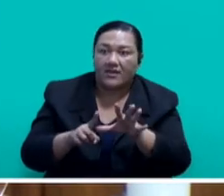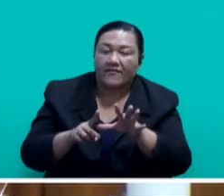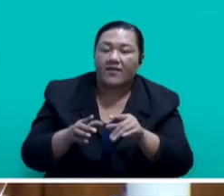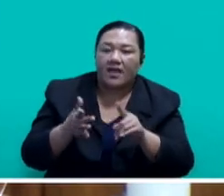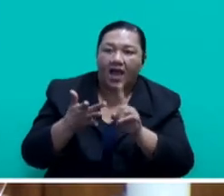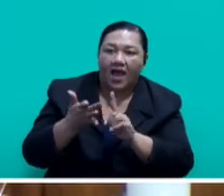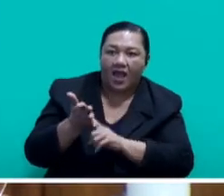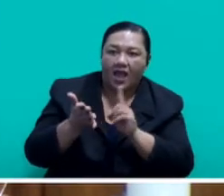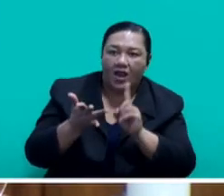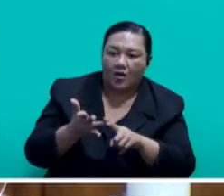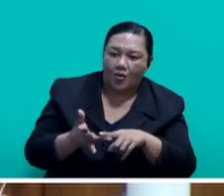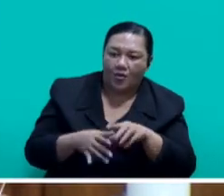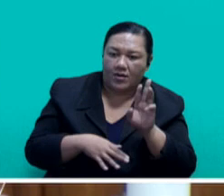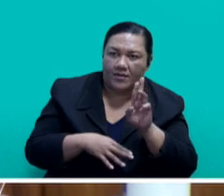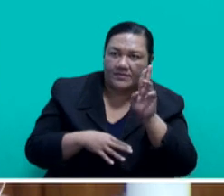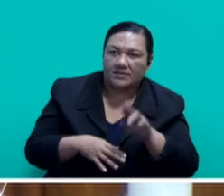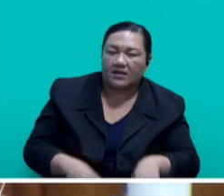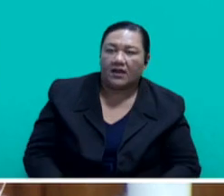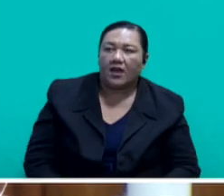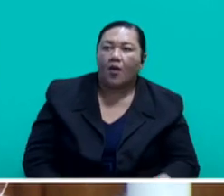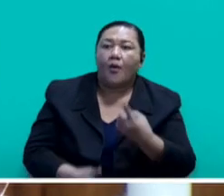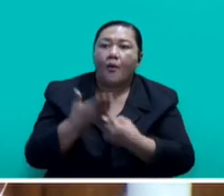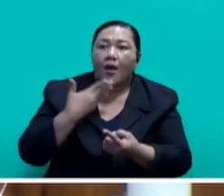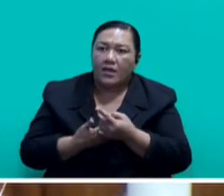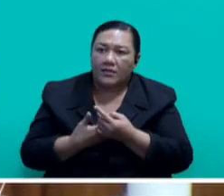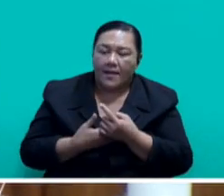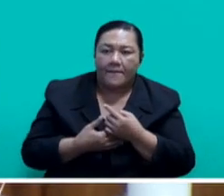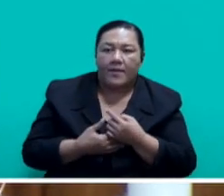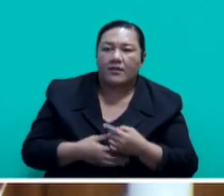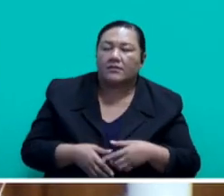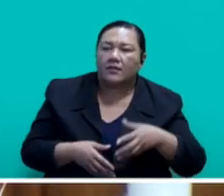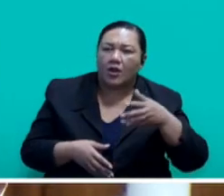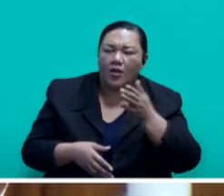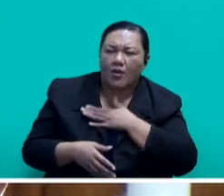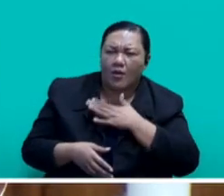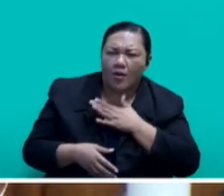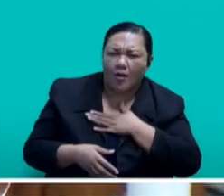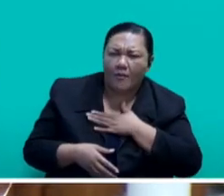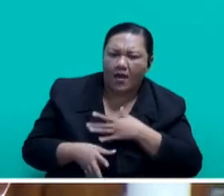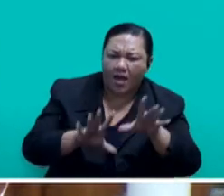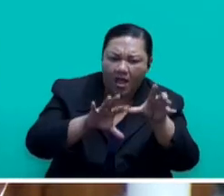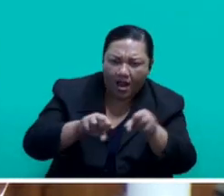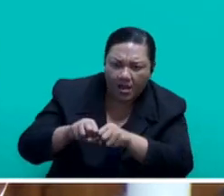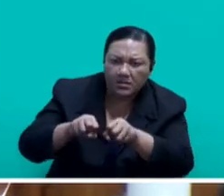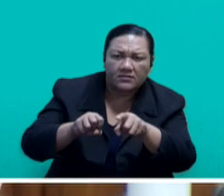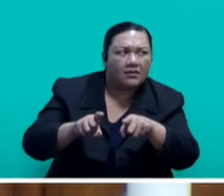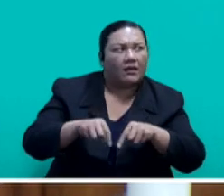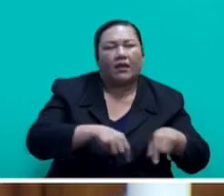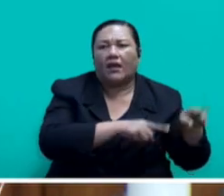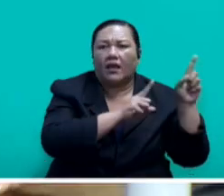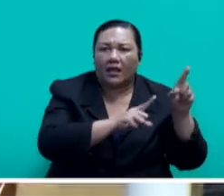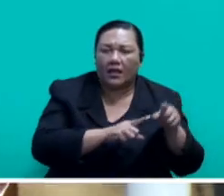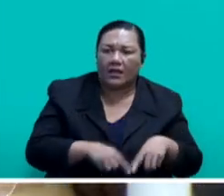embarrassment to his staff, the permanent secretary and the rest of them. They tell me that they were